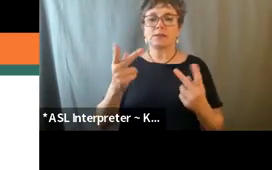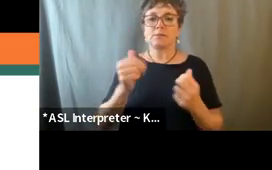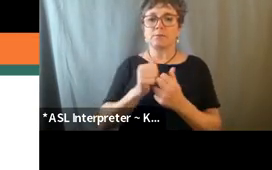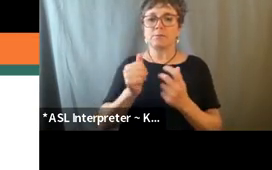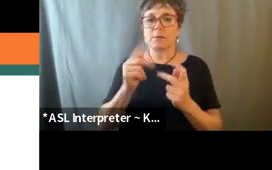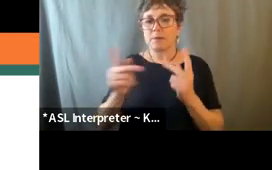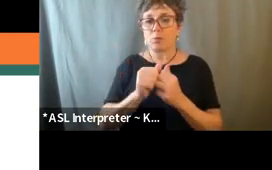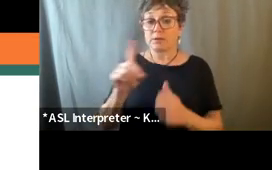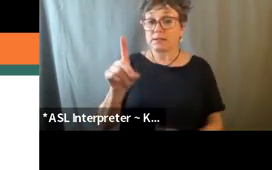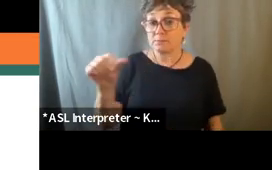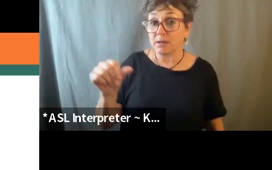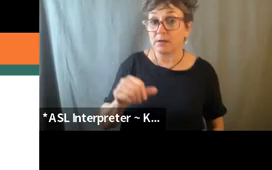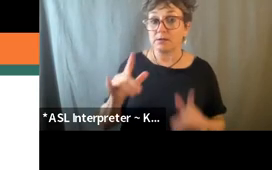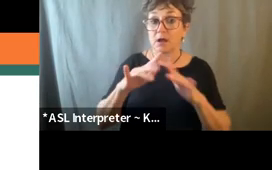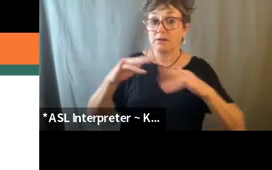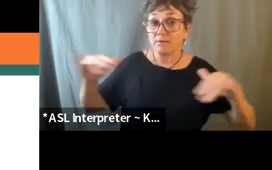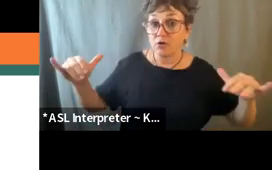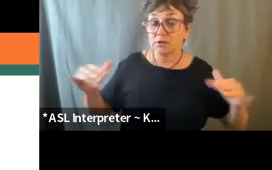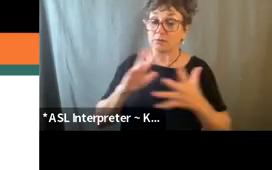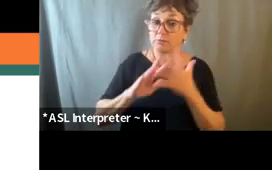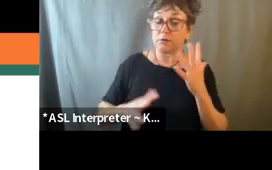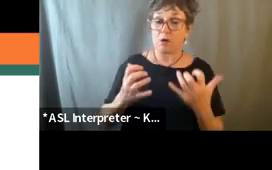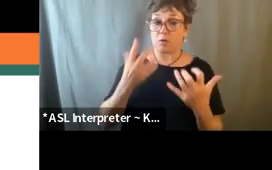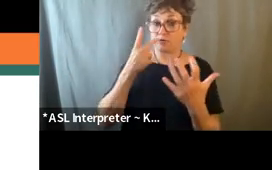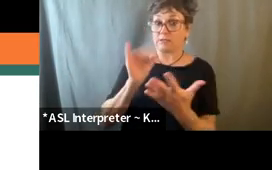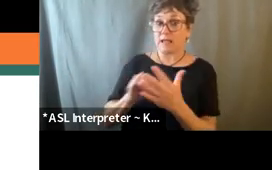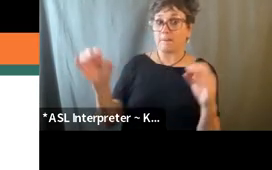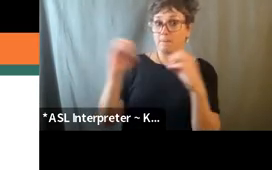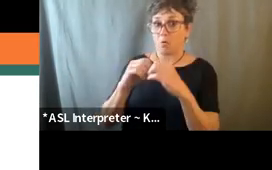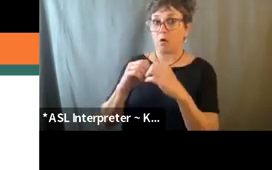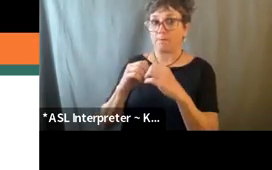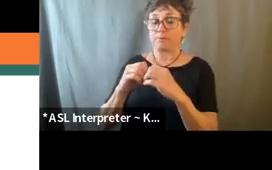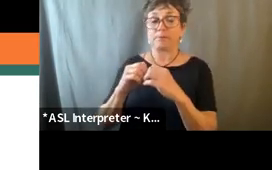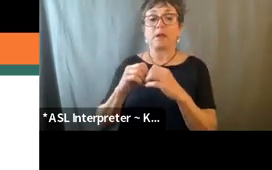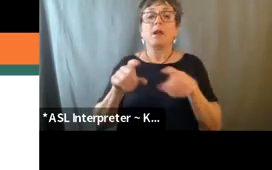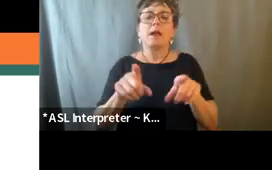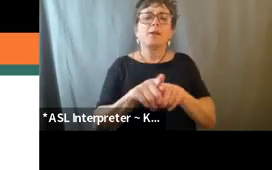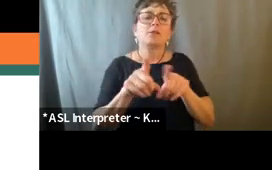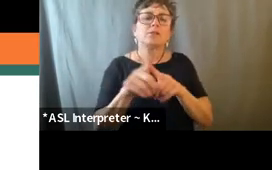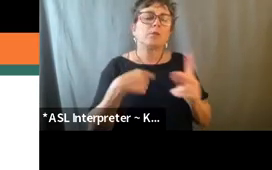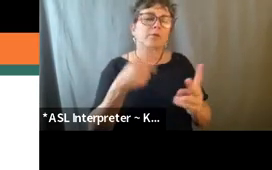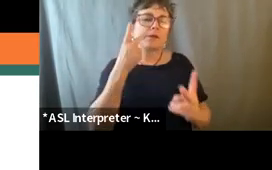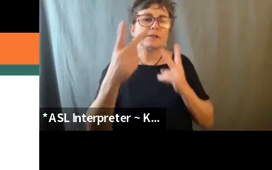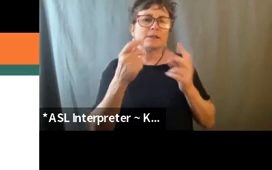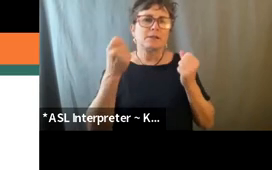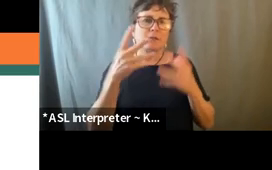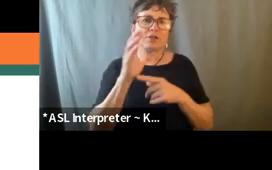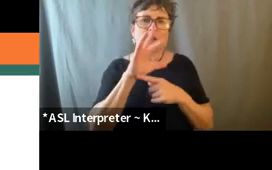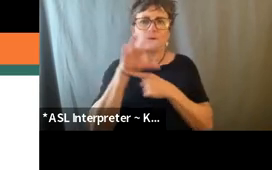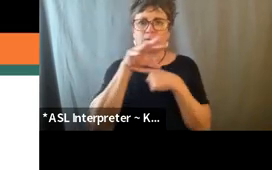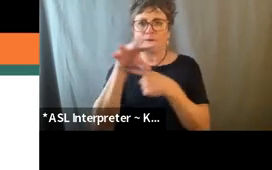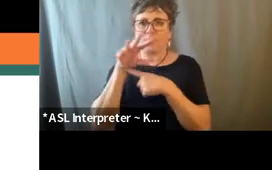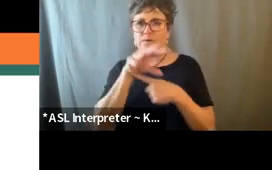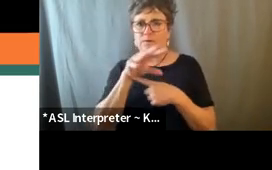backgrounds, and I want to see that a little bit more. And also what we've been seeing quite a bit is a lot of video use. And I know that can be